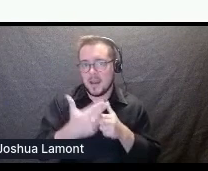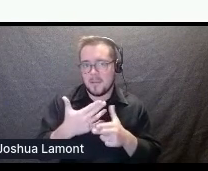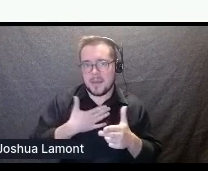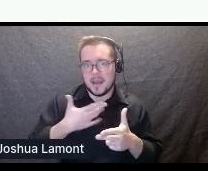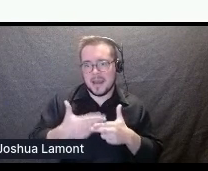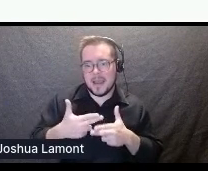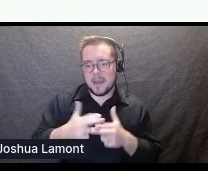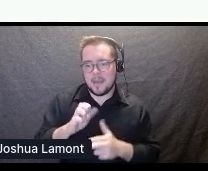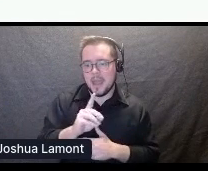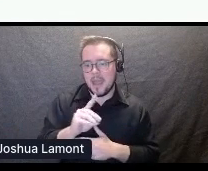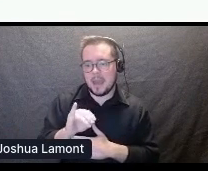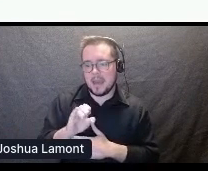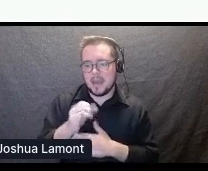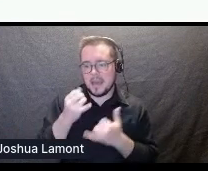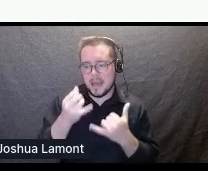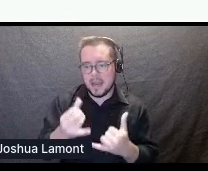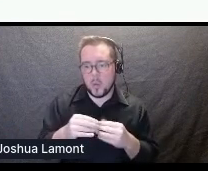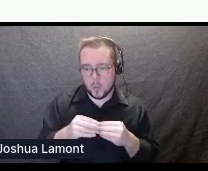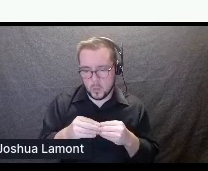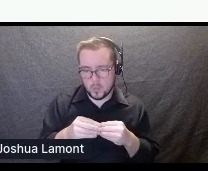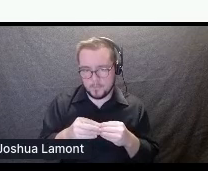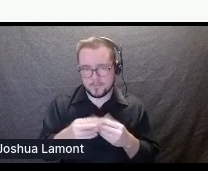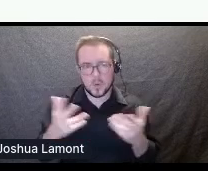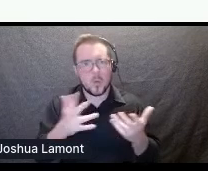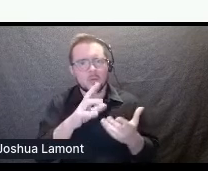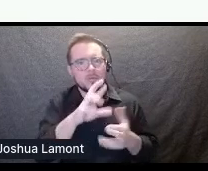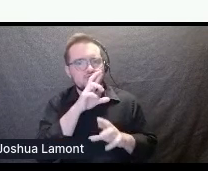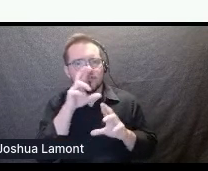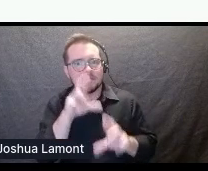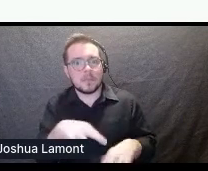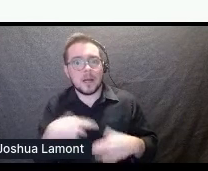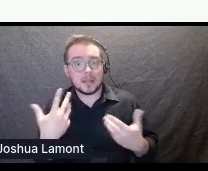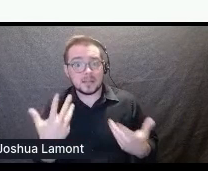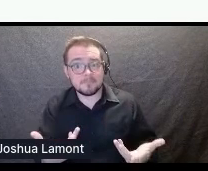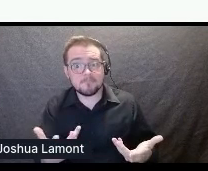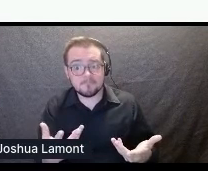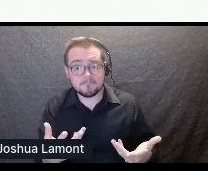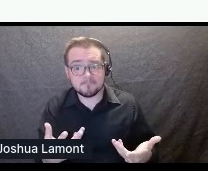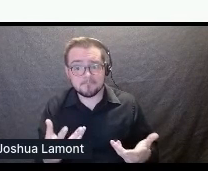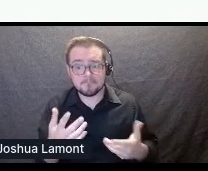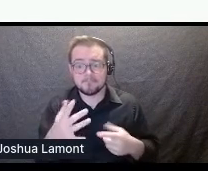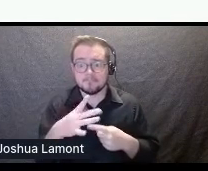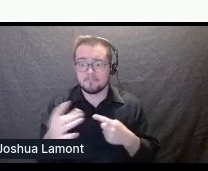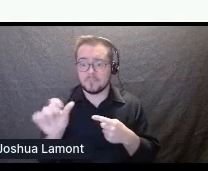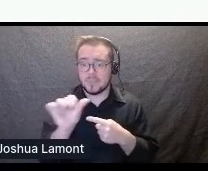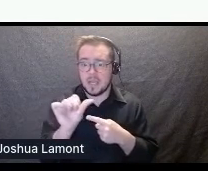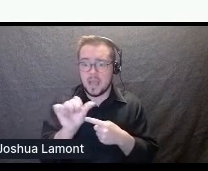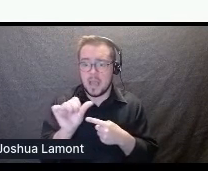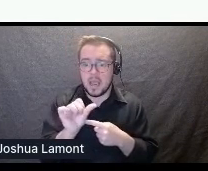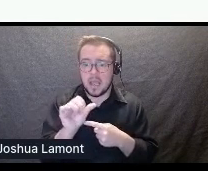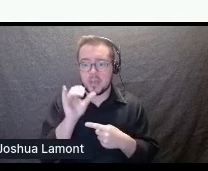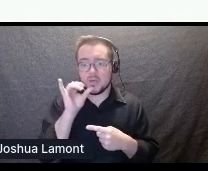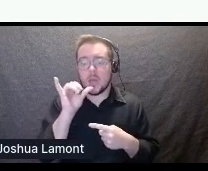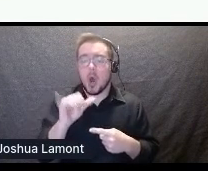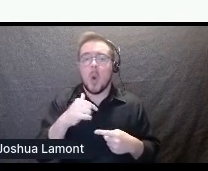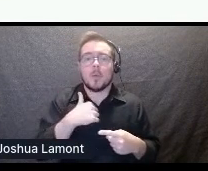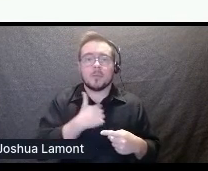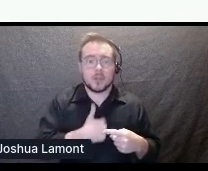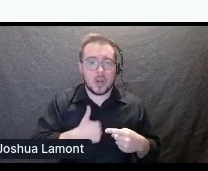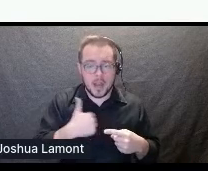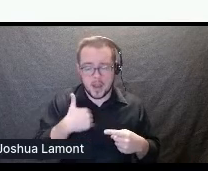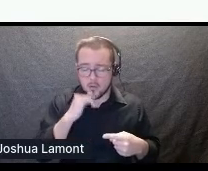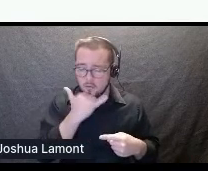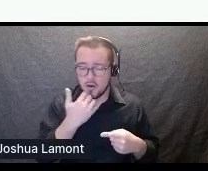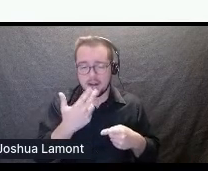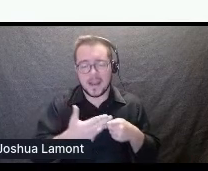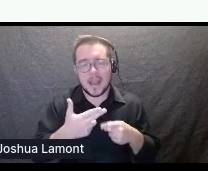Eddie now." So what would be your response? Option A, you say, "I'm sorry, I had the wrong name, Eddie.